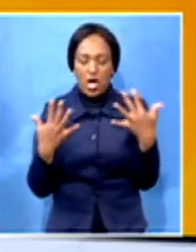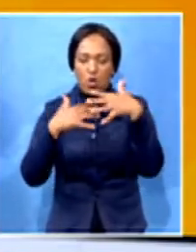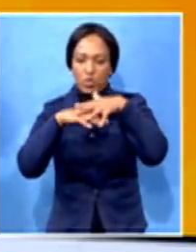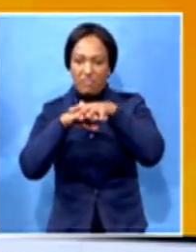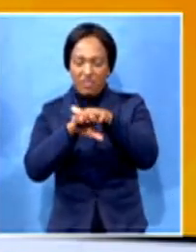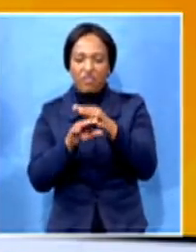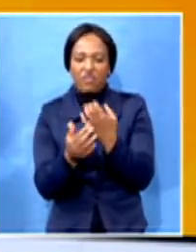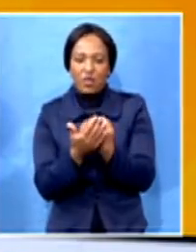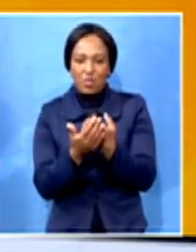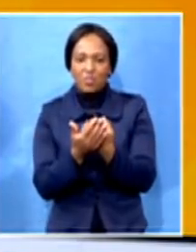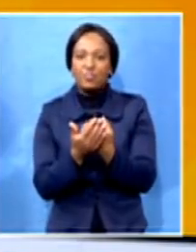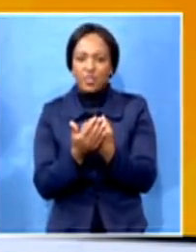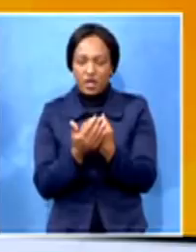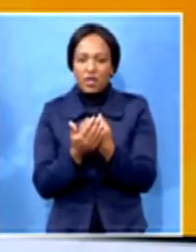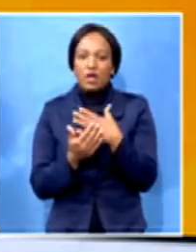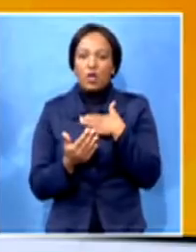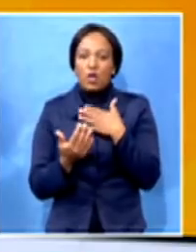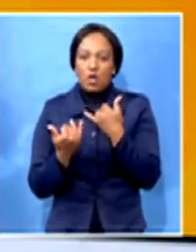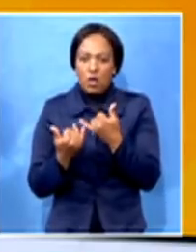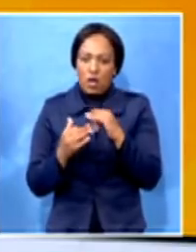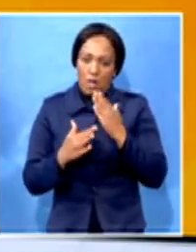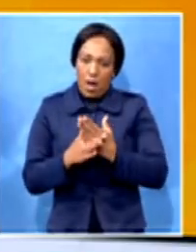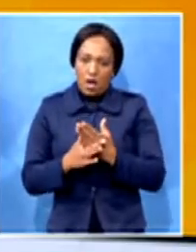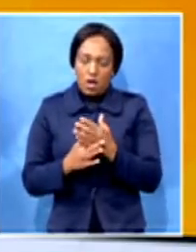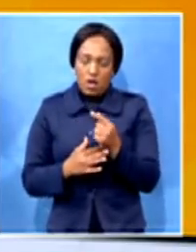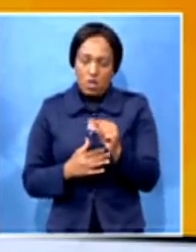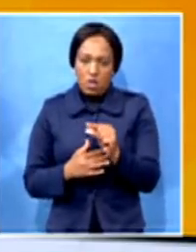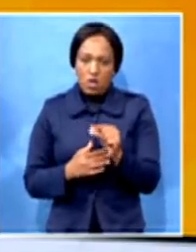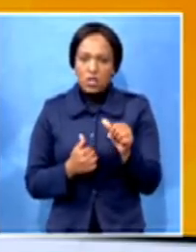economy. So we'll park that there. We're going to take a quick break, and then on the other side of that,